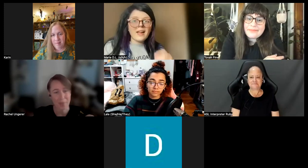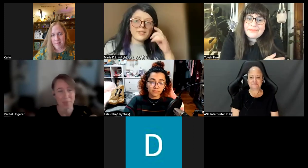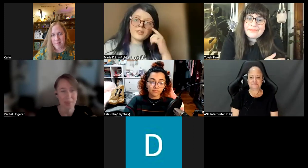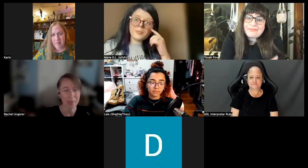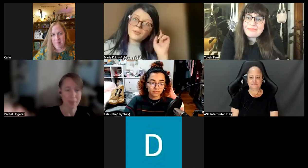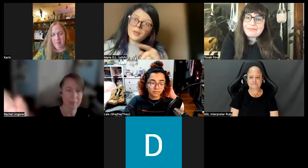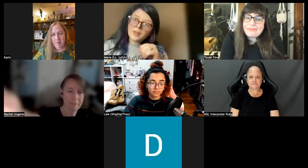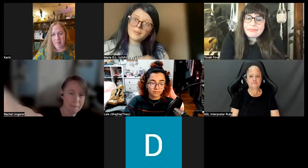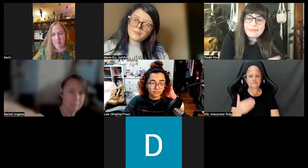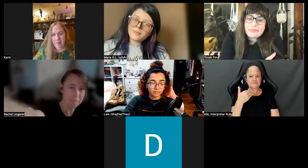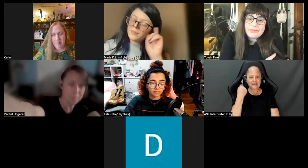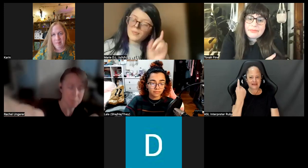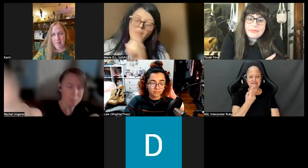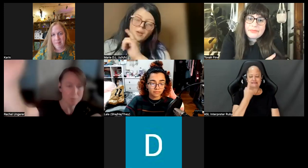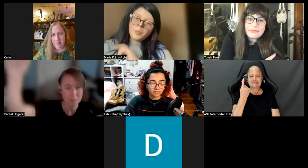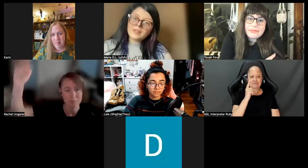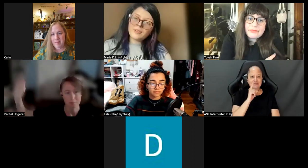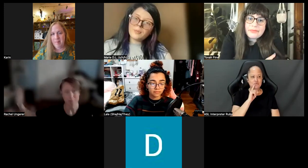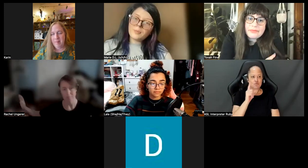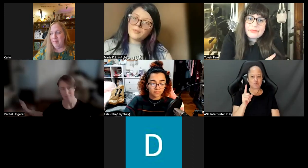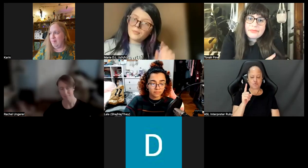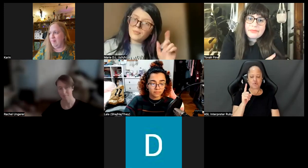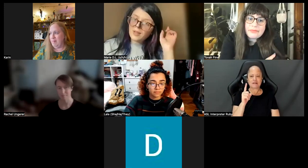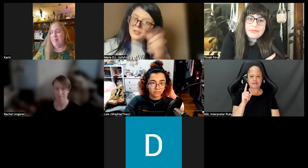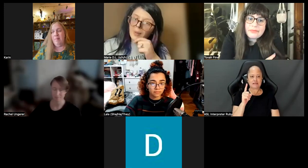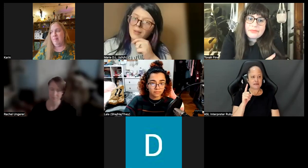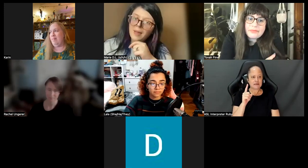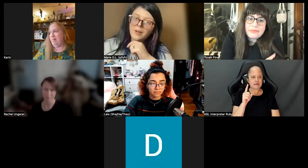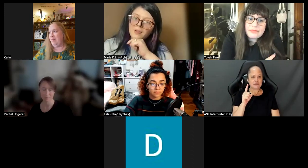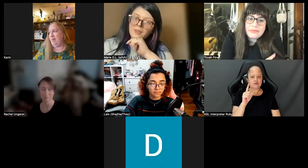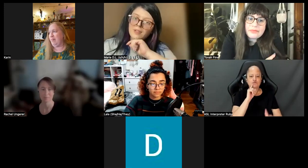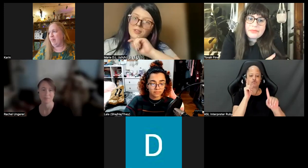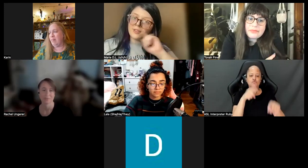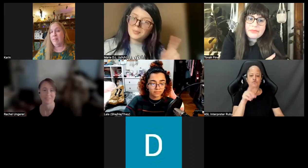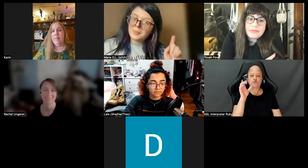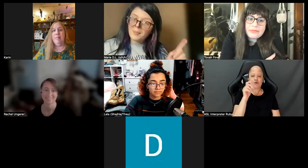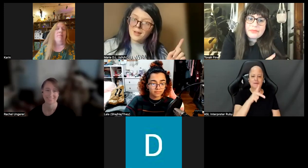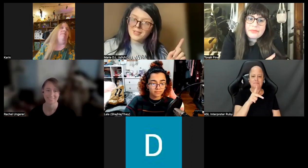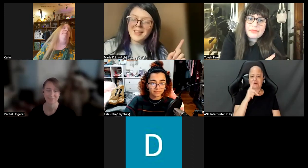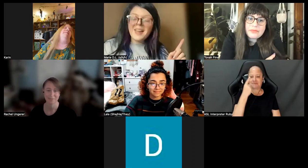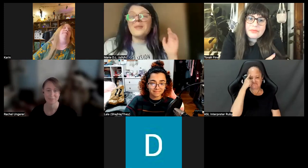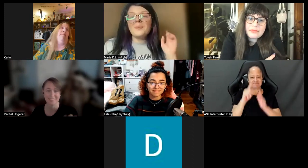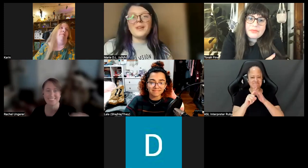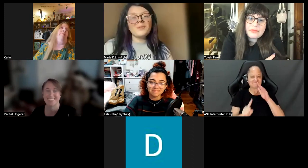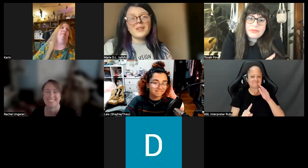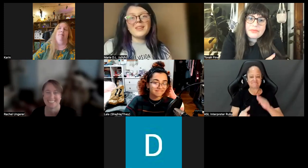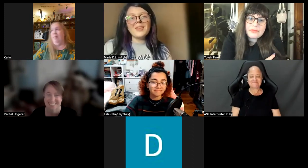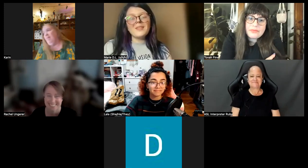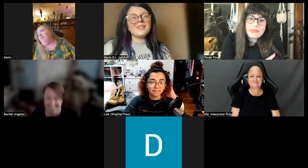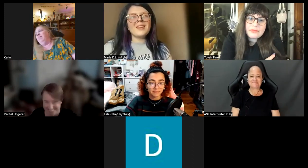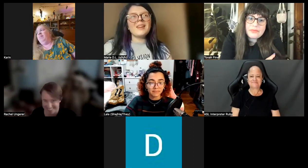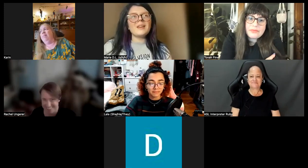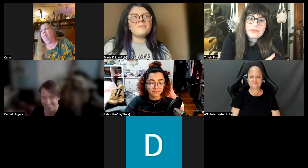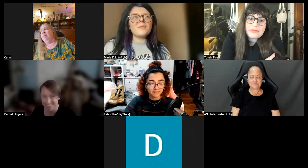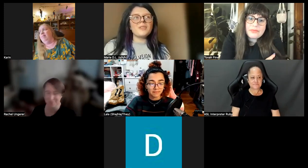Yeah, I had something really on point to respond back with, and it just slipped my mind. But really though,